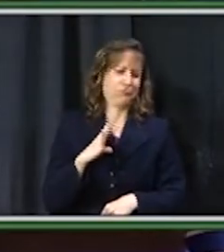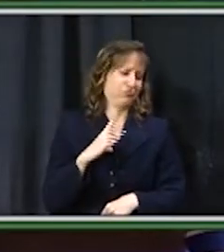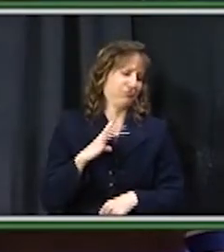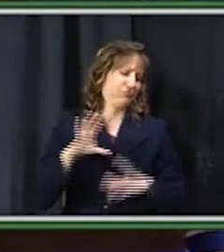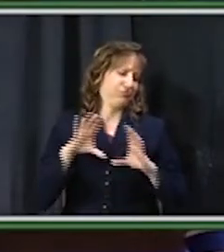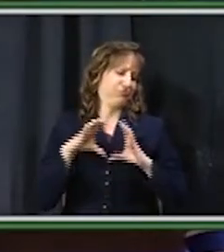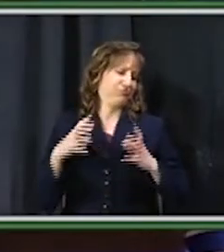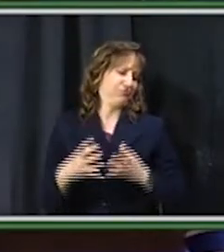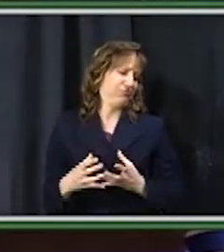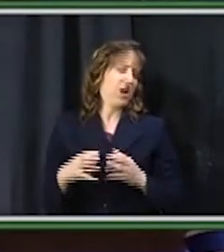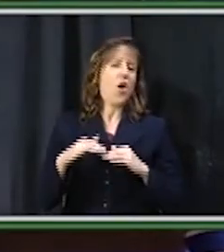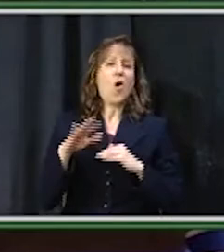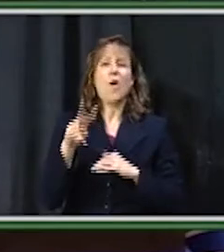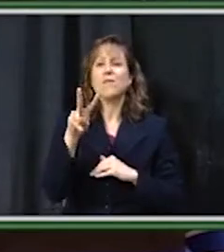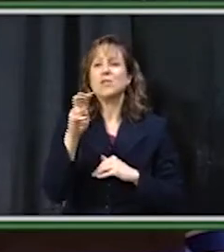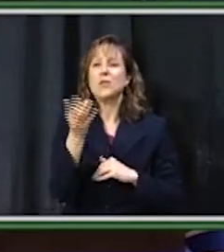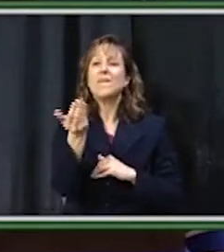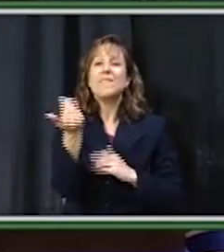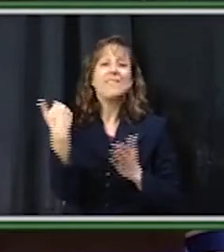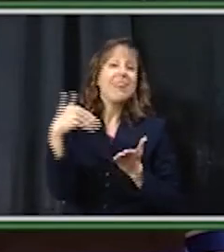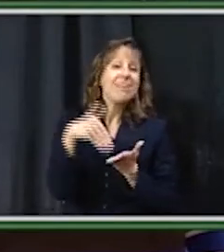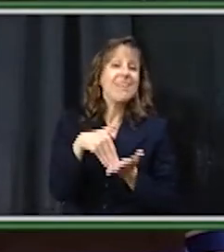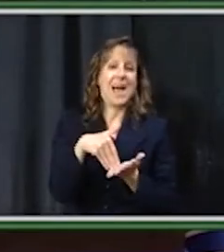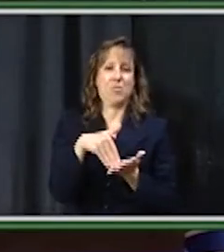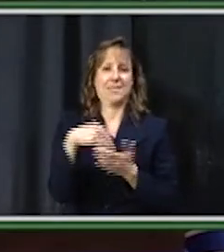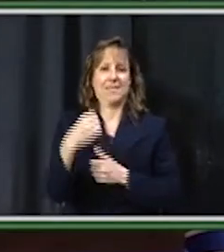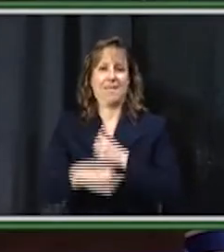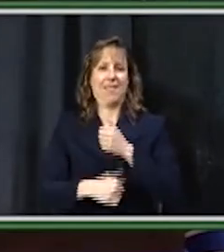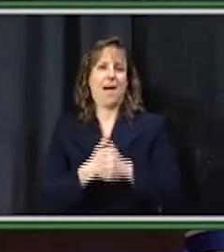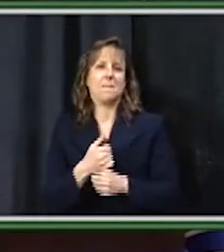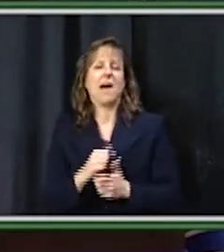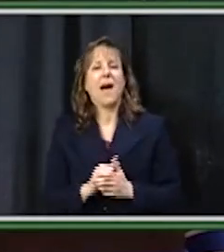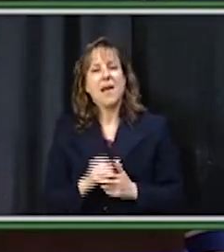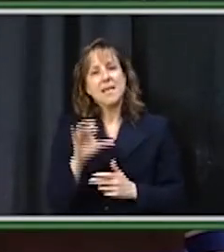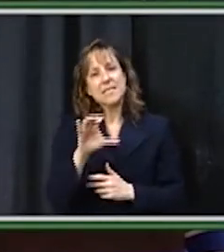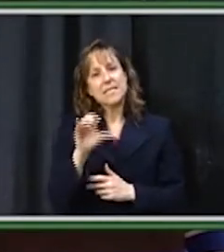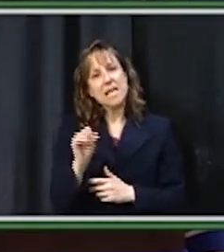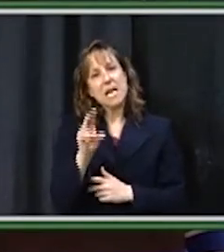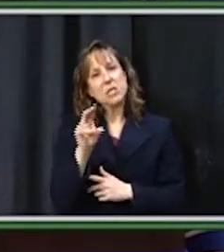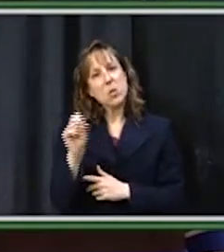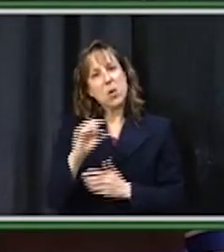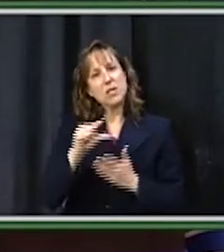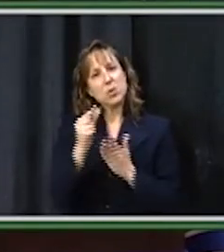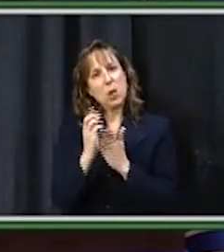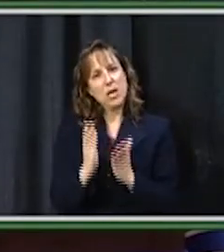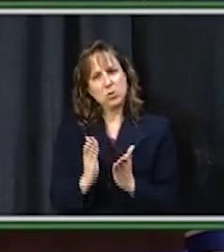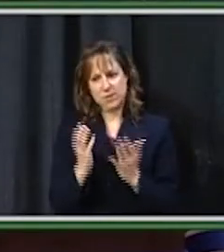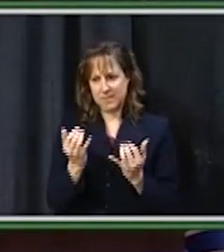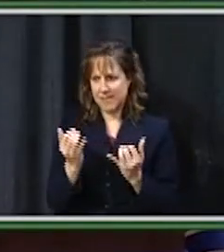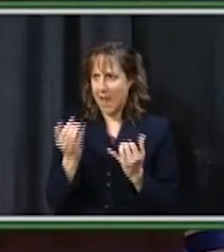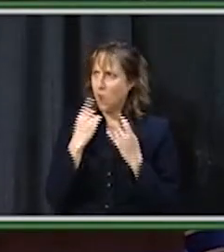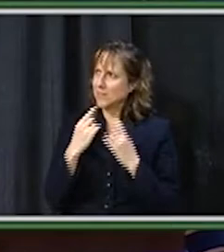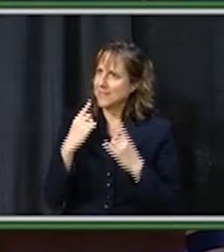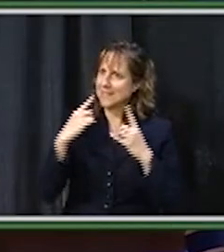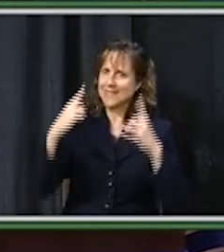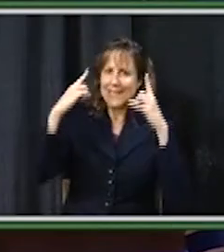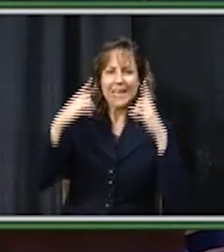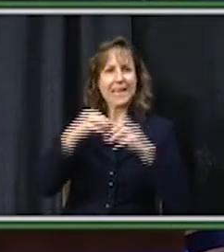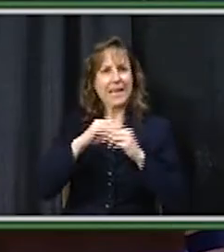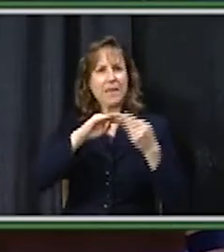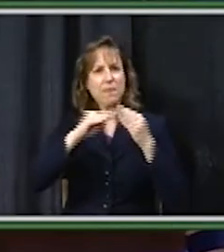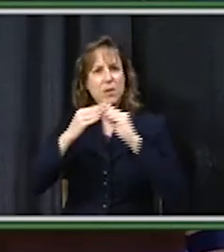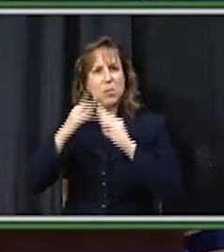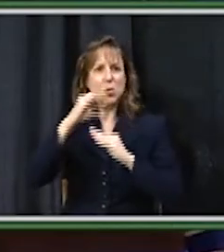215,000 alumni. Sacramento State graduates are succeeding in our community